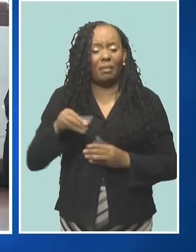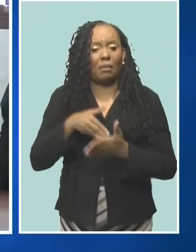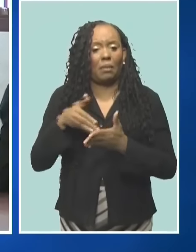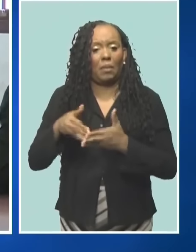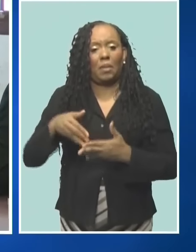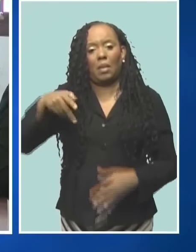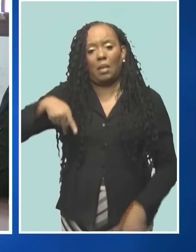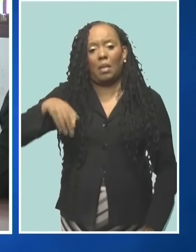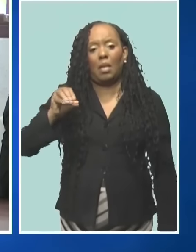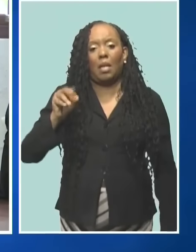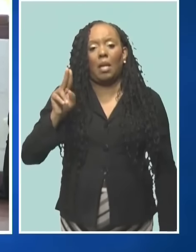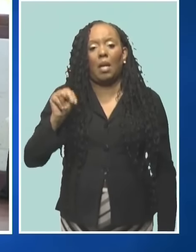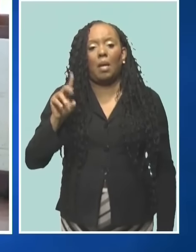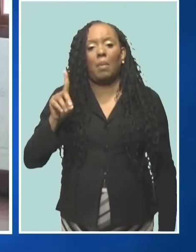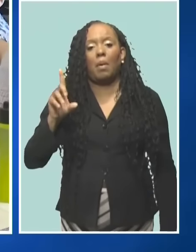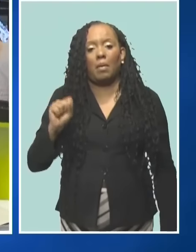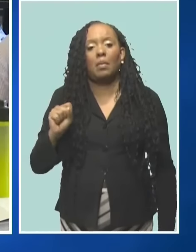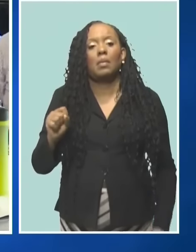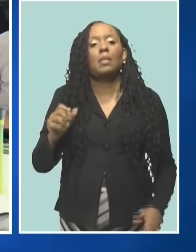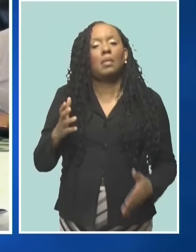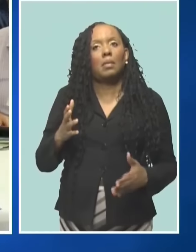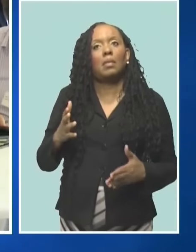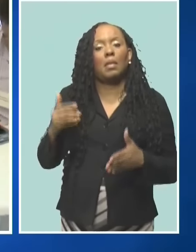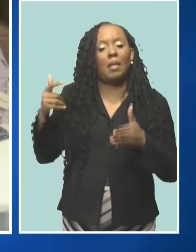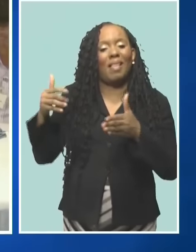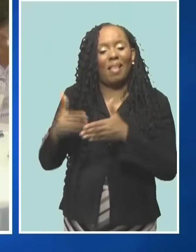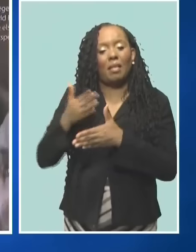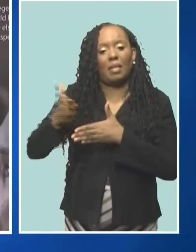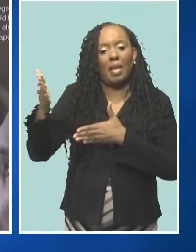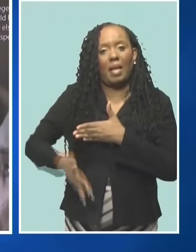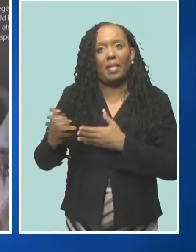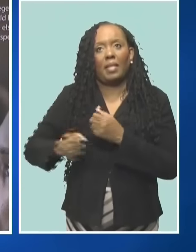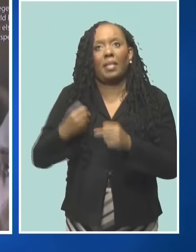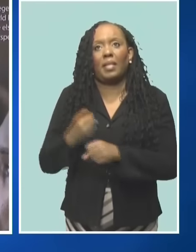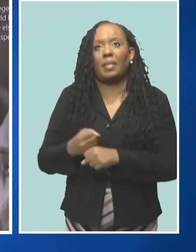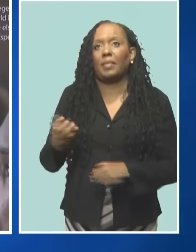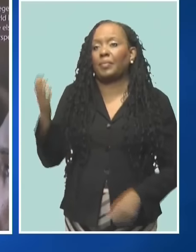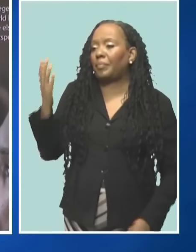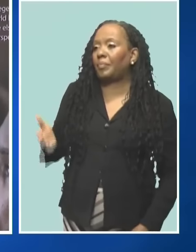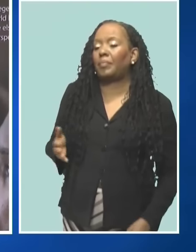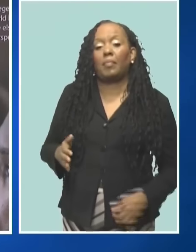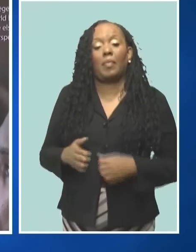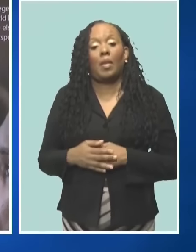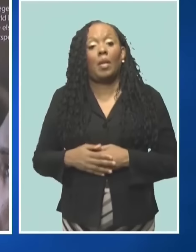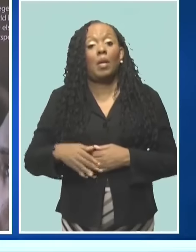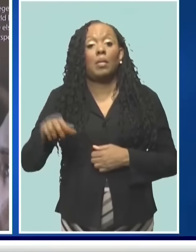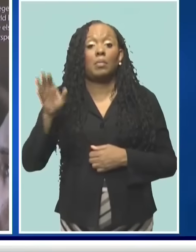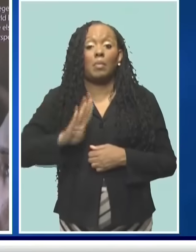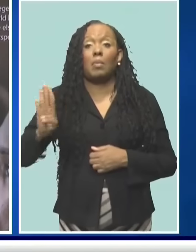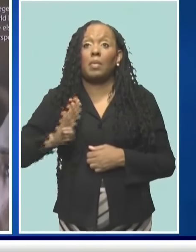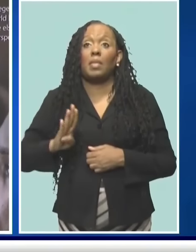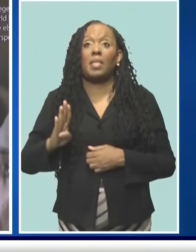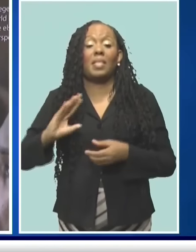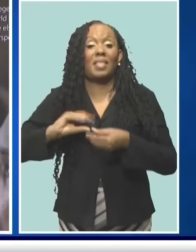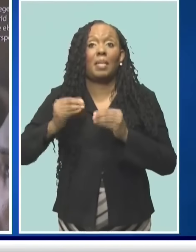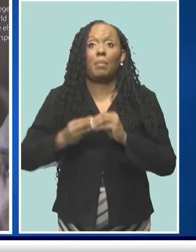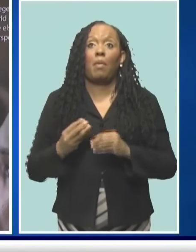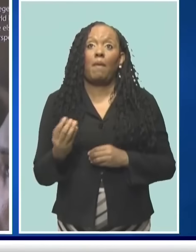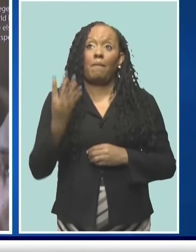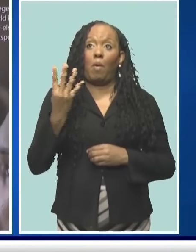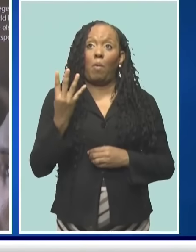4 quarters to the end of 2024. Barbados is the UK's 4th largest trading partner in CARIFORUM, accounting